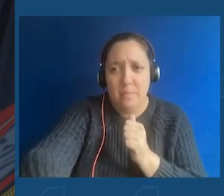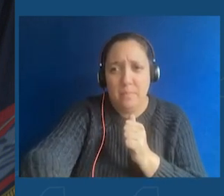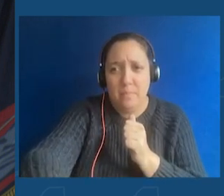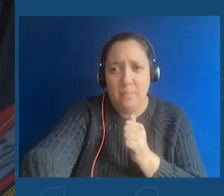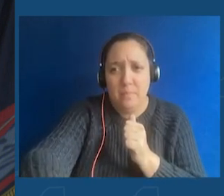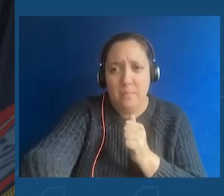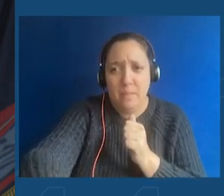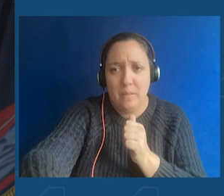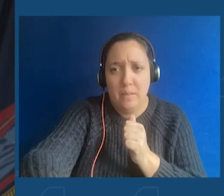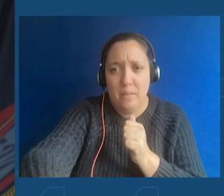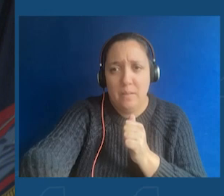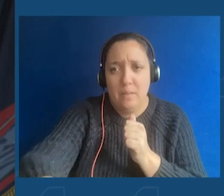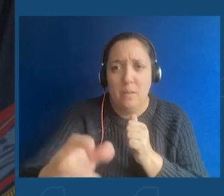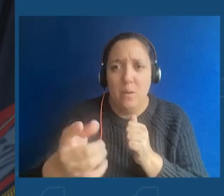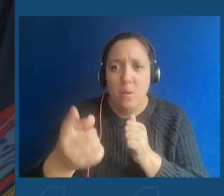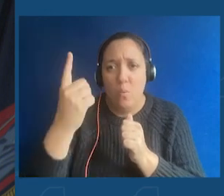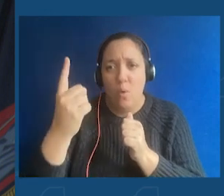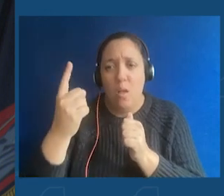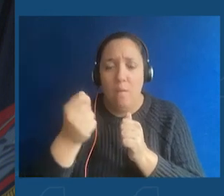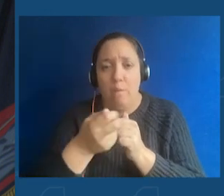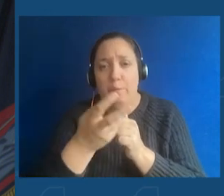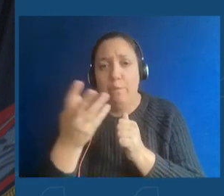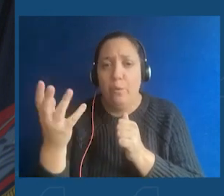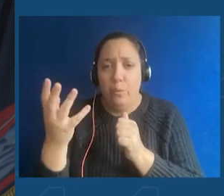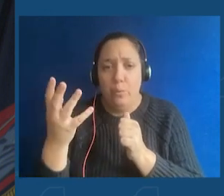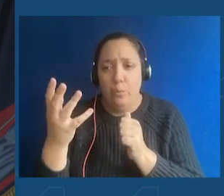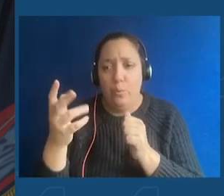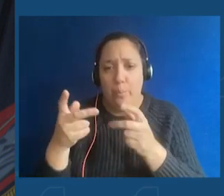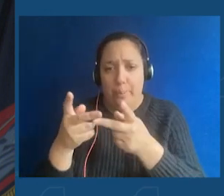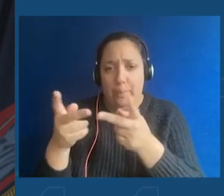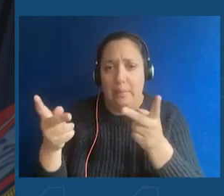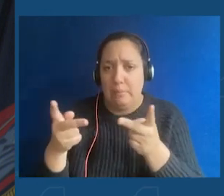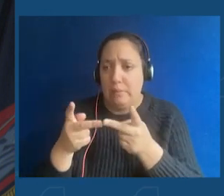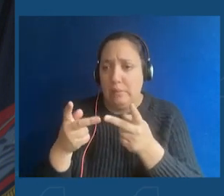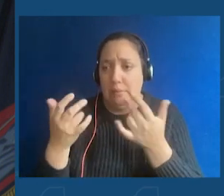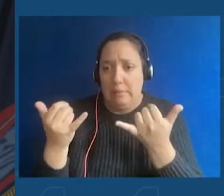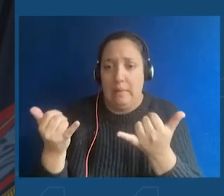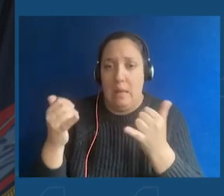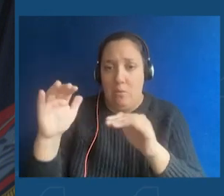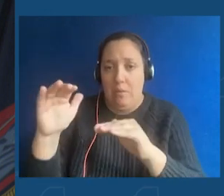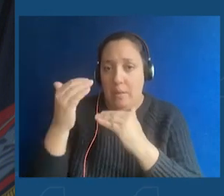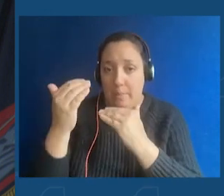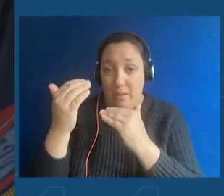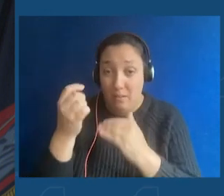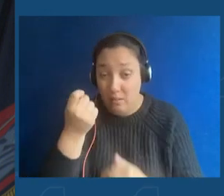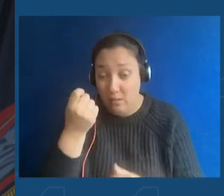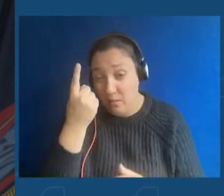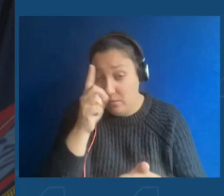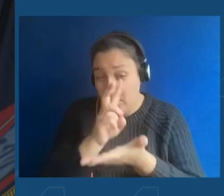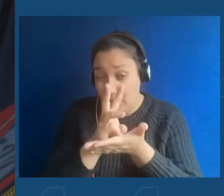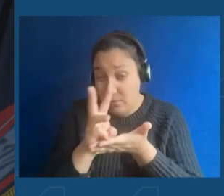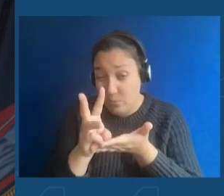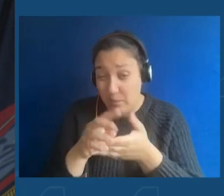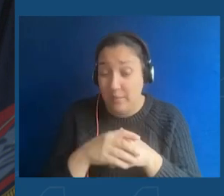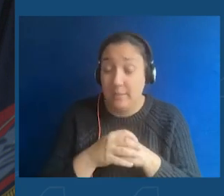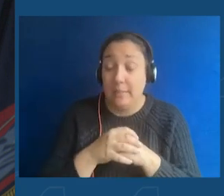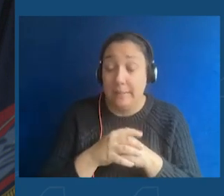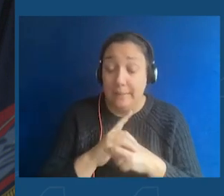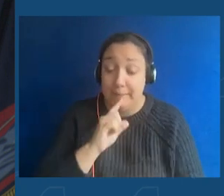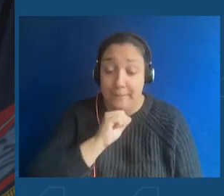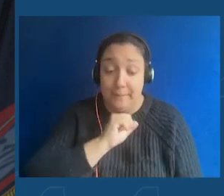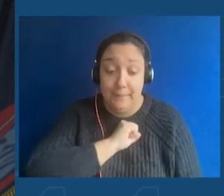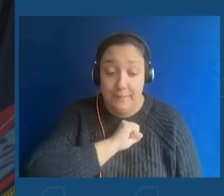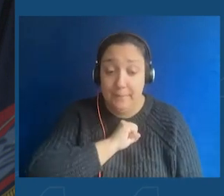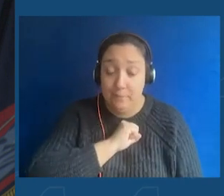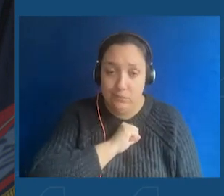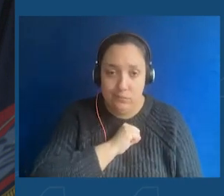access care. And any woman would know, 6 weeks, You have no idea if you're